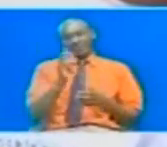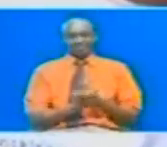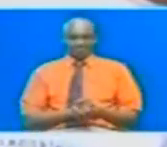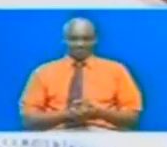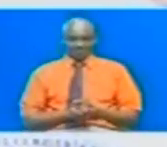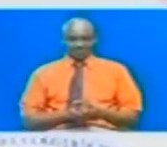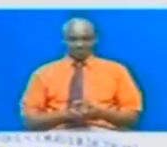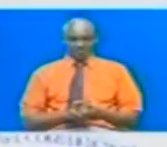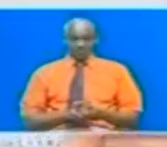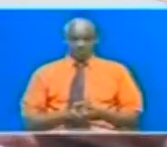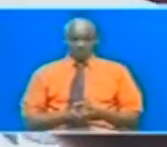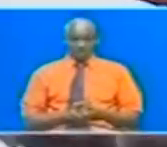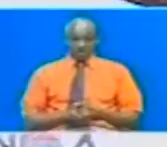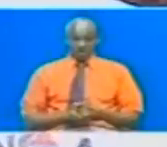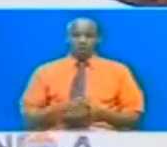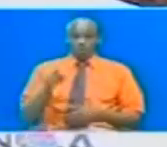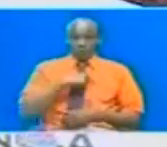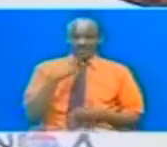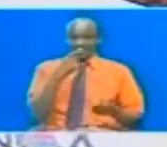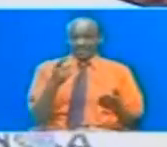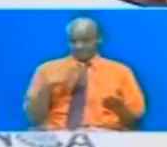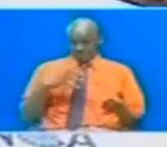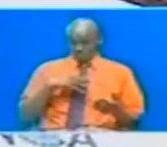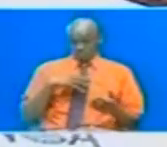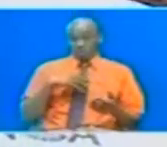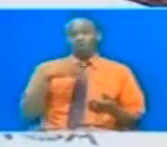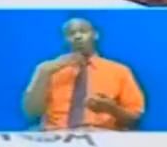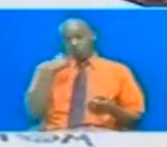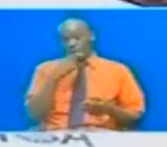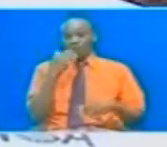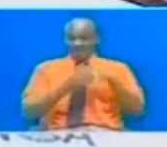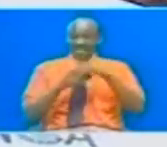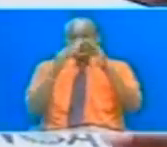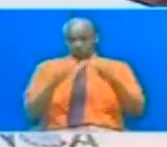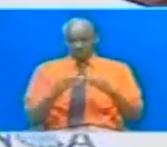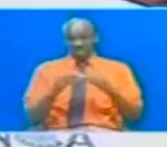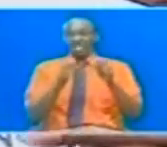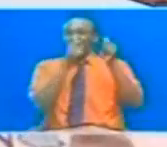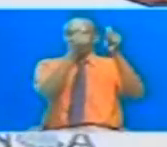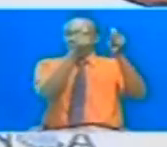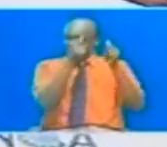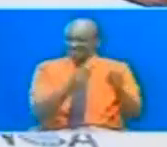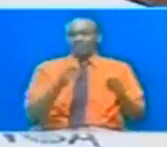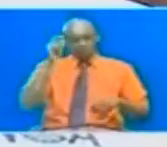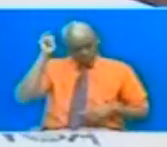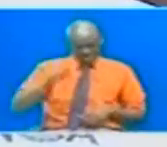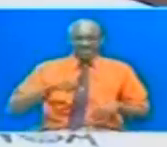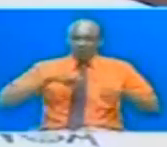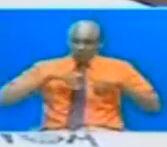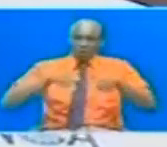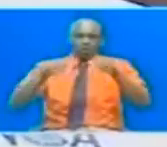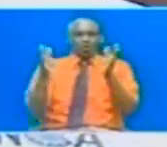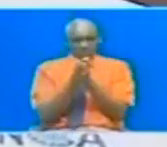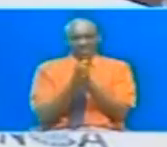are giving the developer notice that he has to comply with the